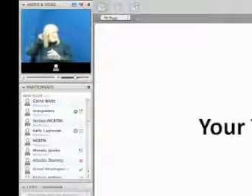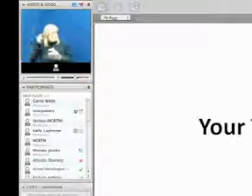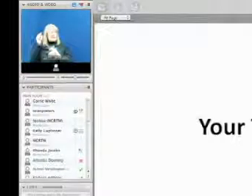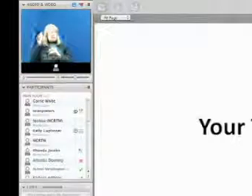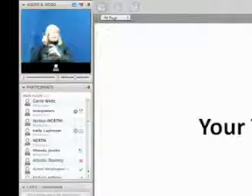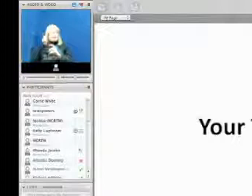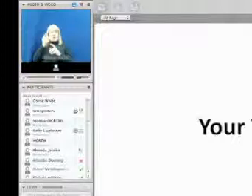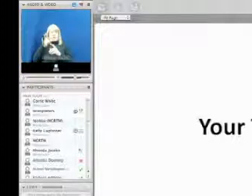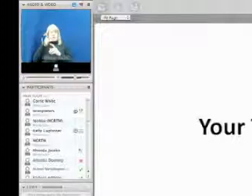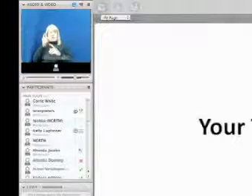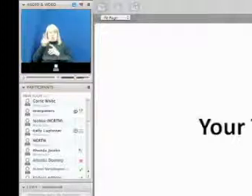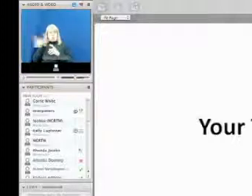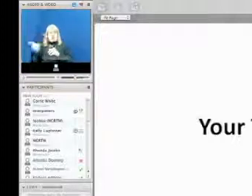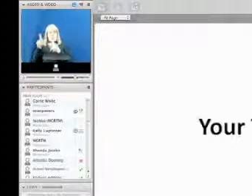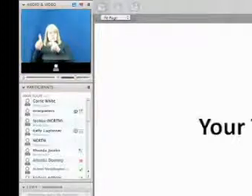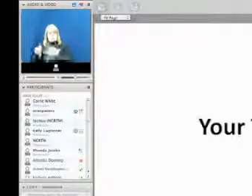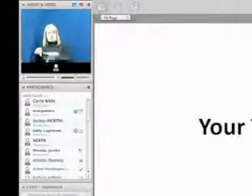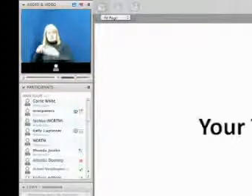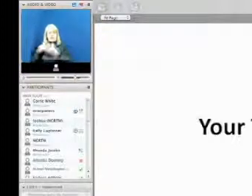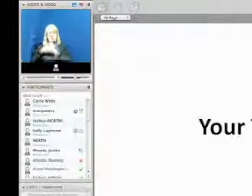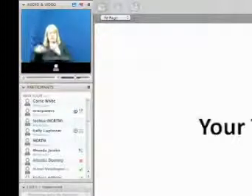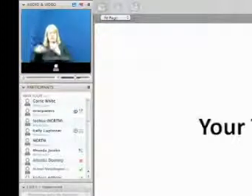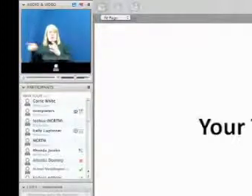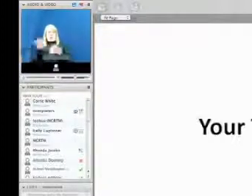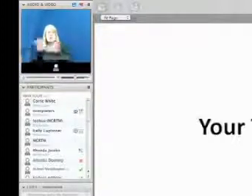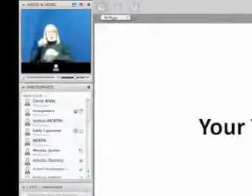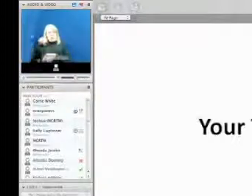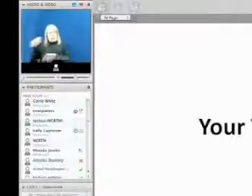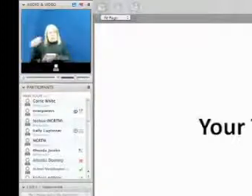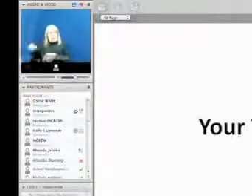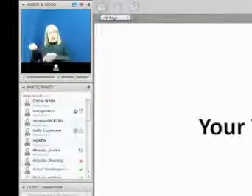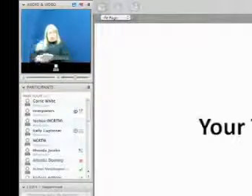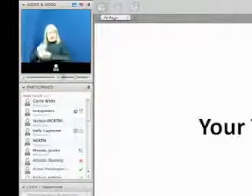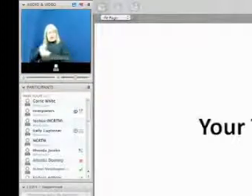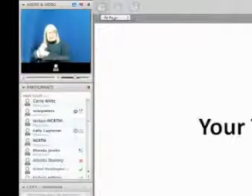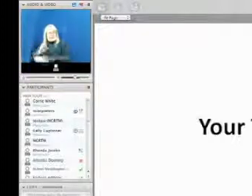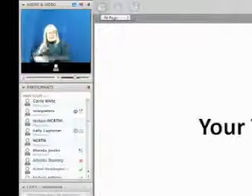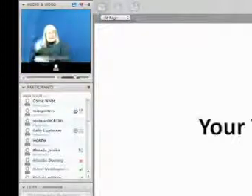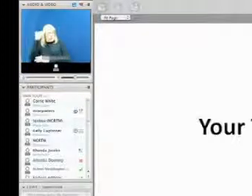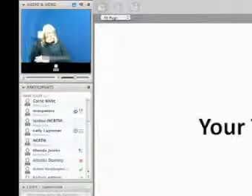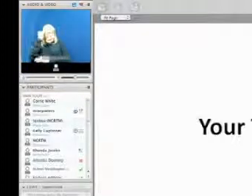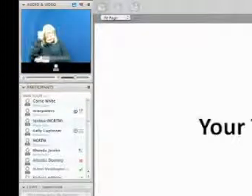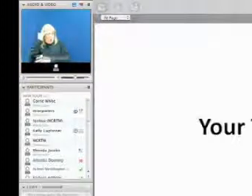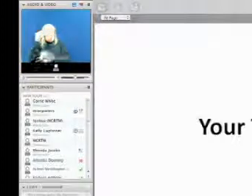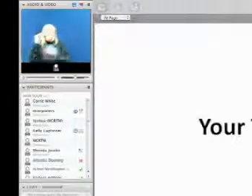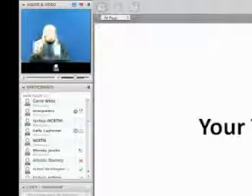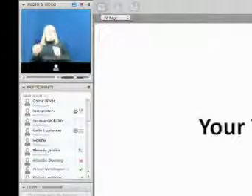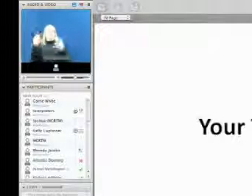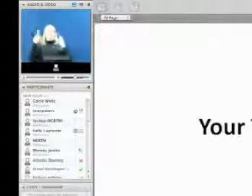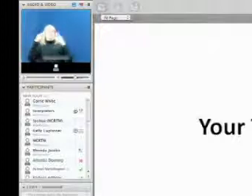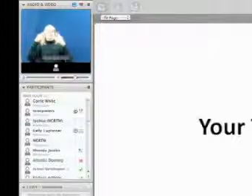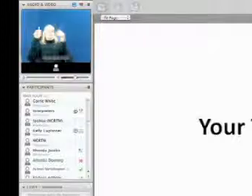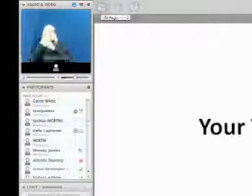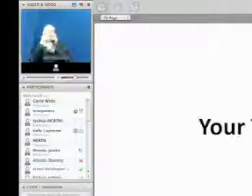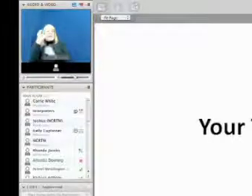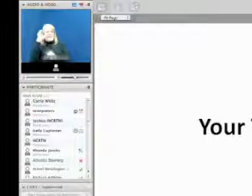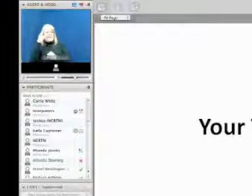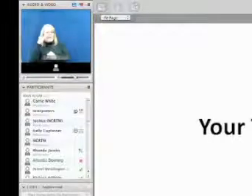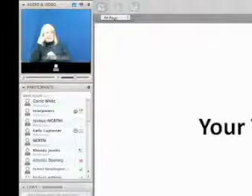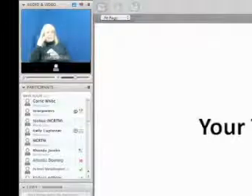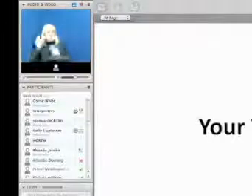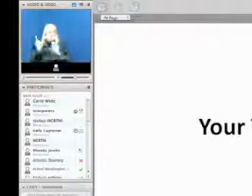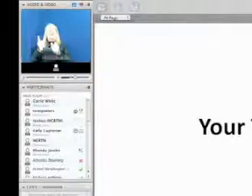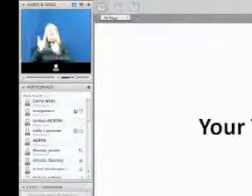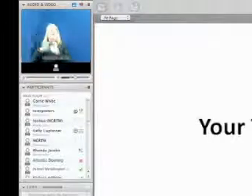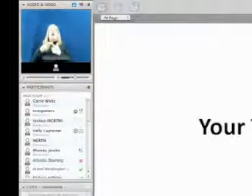person and what do they need to know in order to make this make sense? And then you're going to watch about a minute